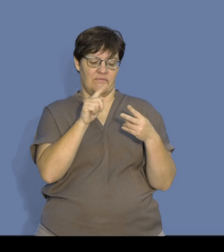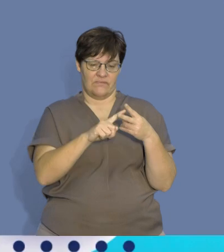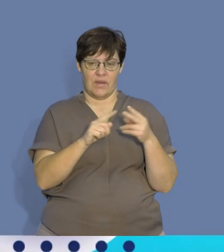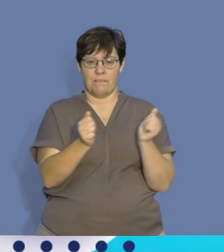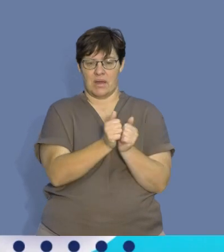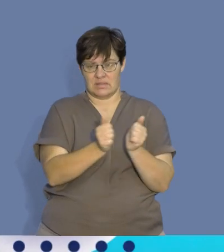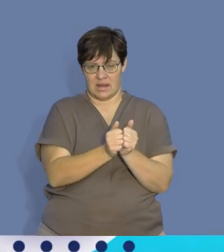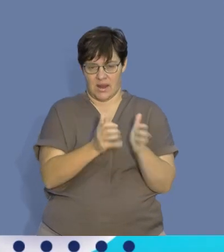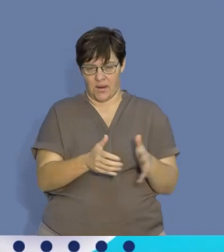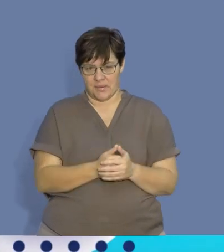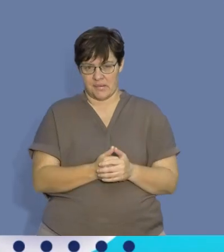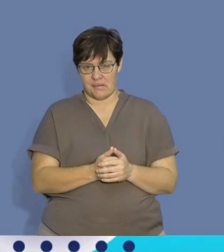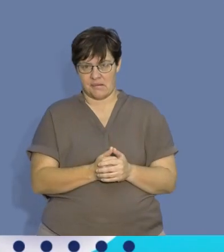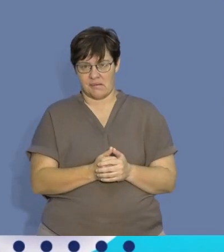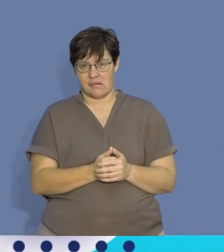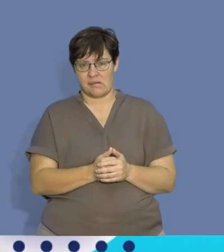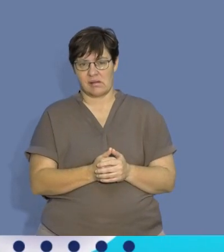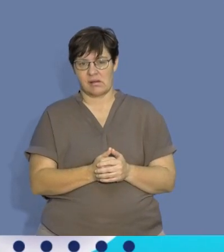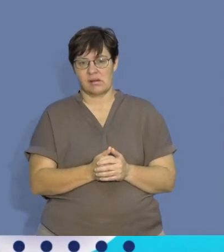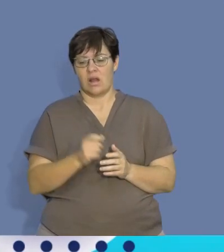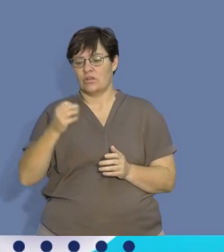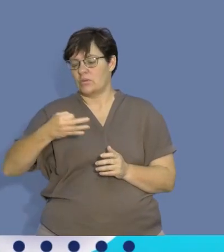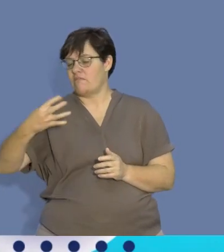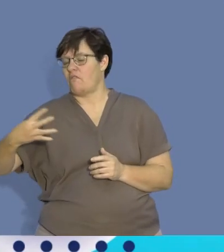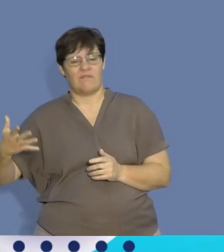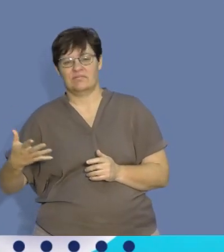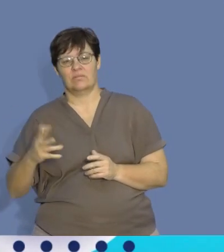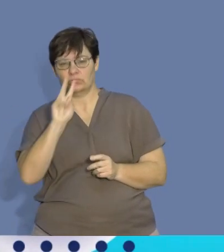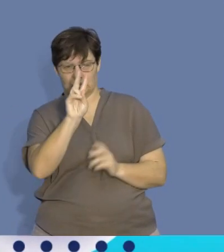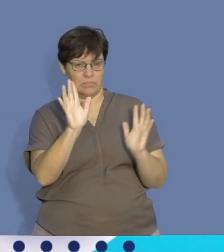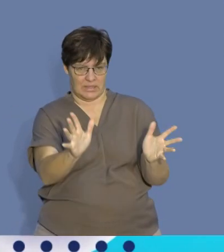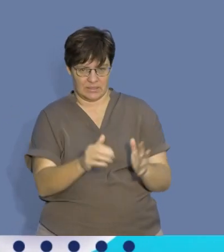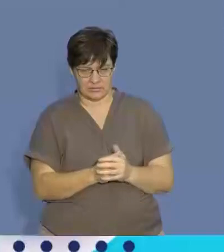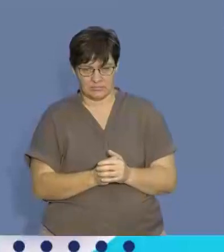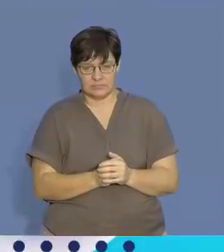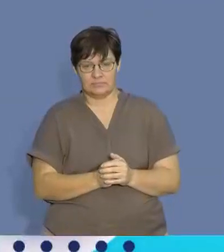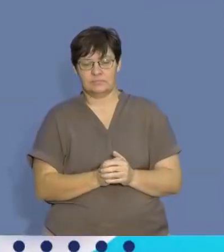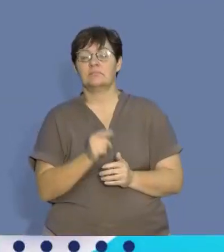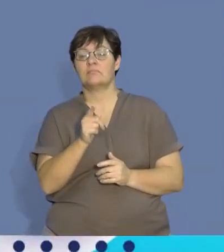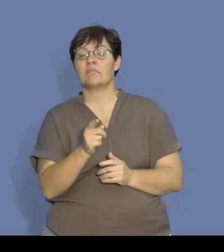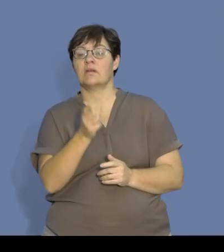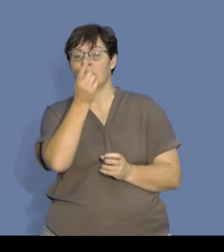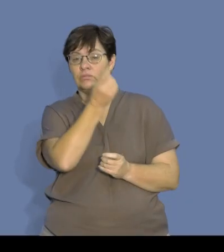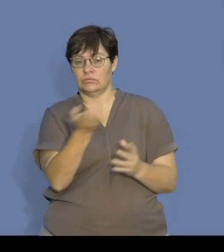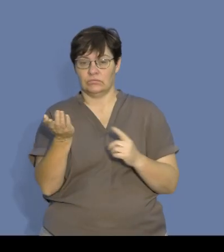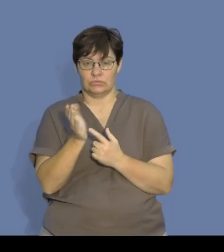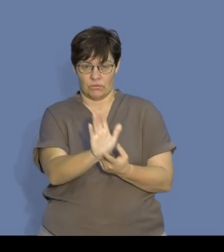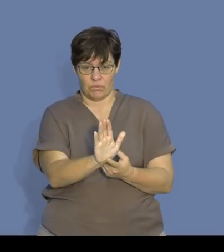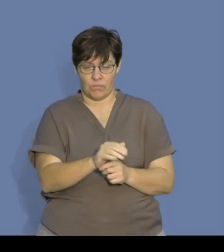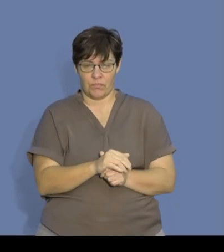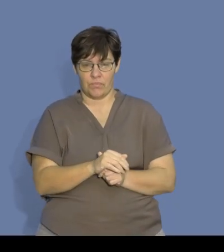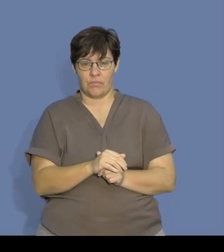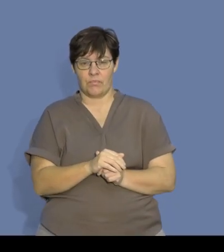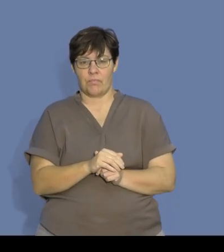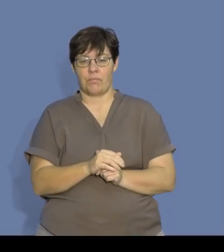across two partners, not necessarily more than two partners. So in this particular note, I am going to